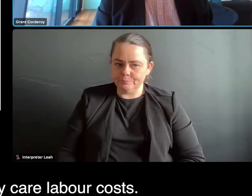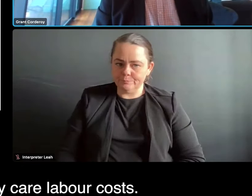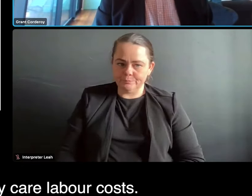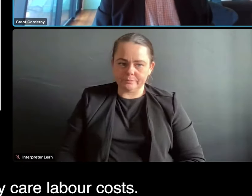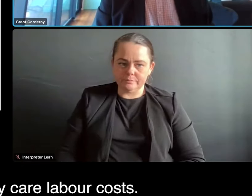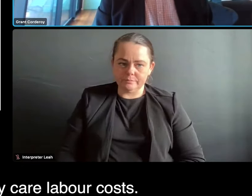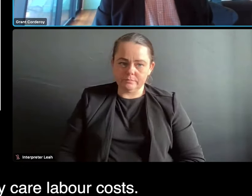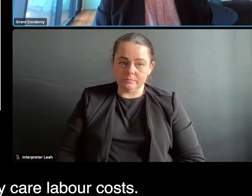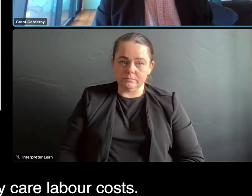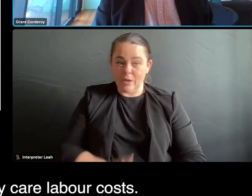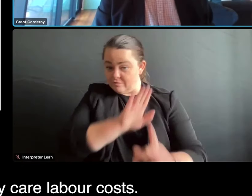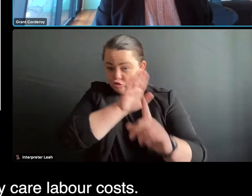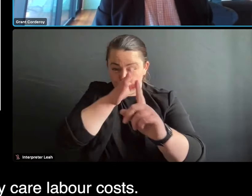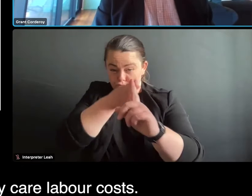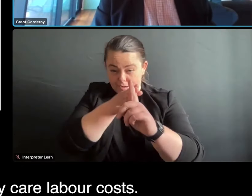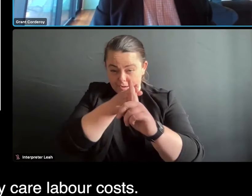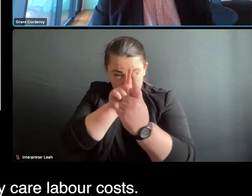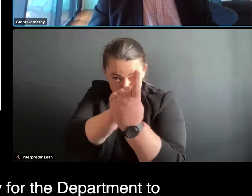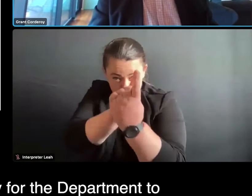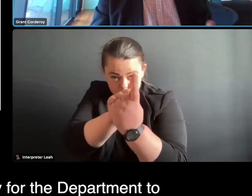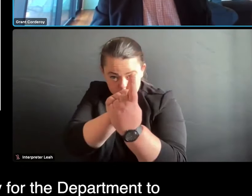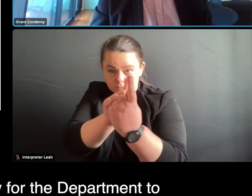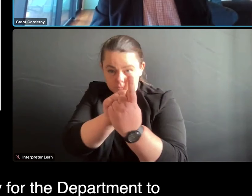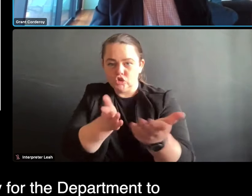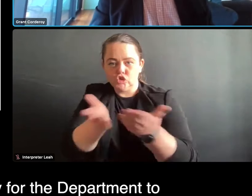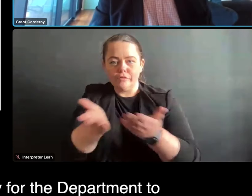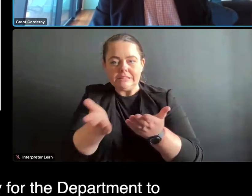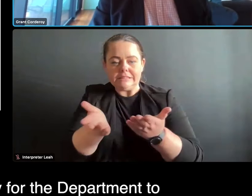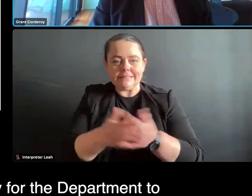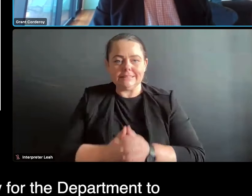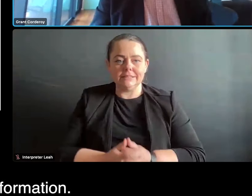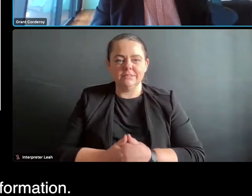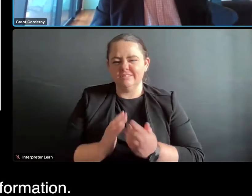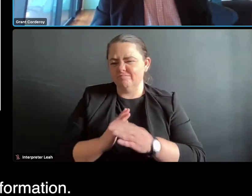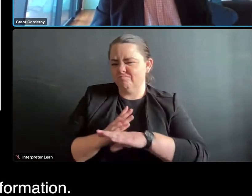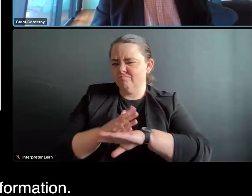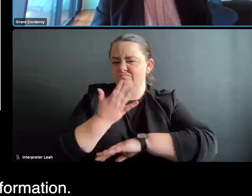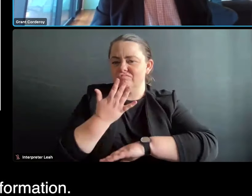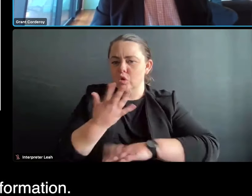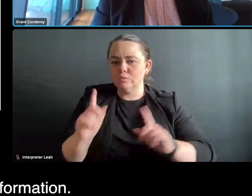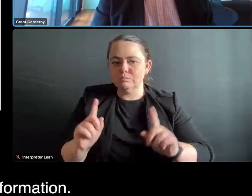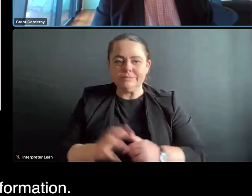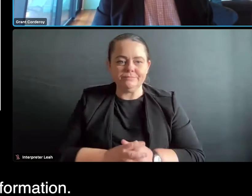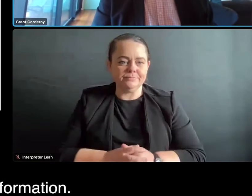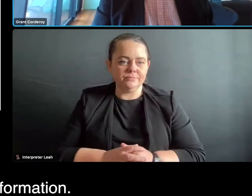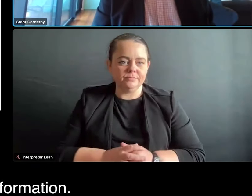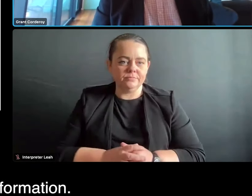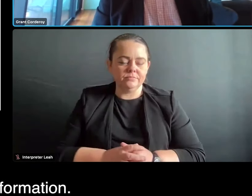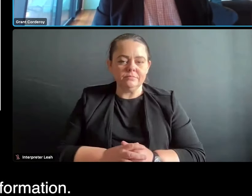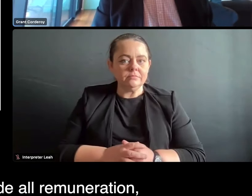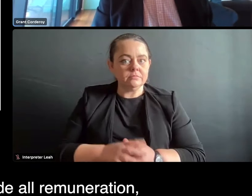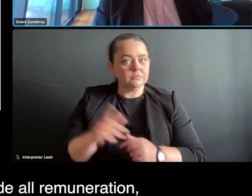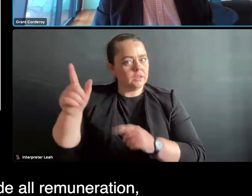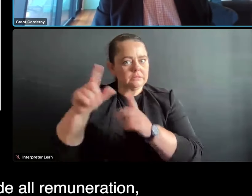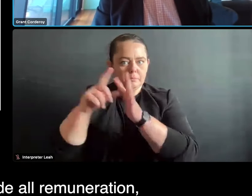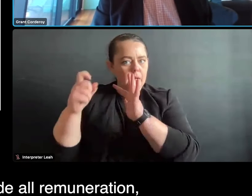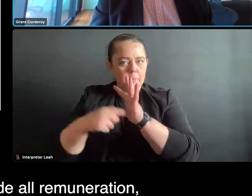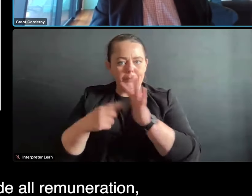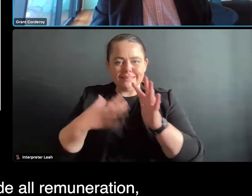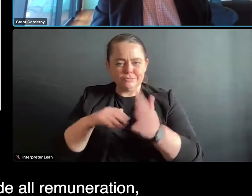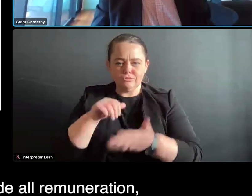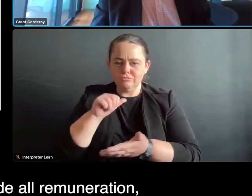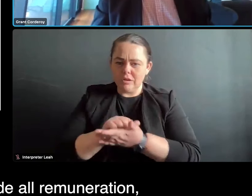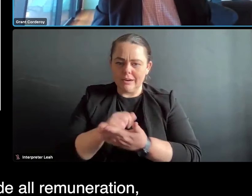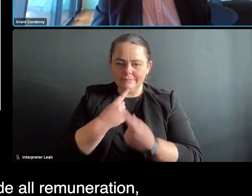care labour costs. Again, it's important, as I say, for the department to get accurate information. And the staff costs